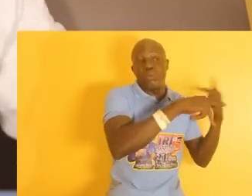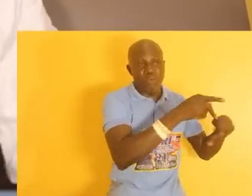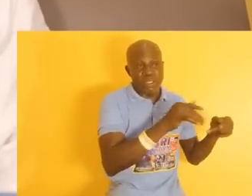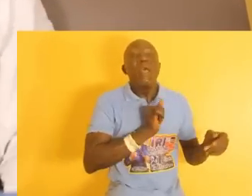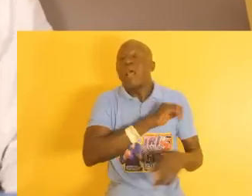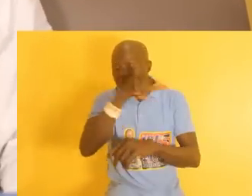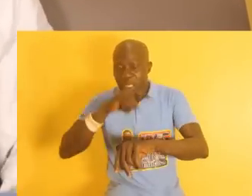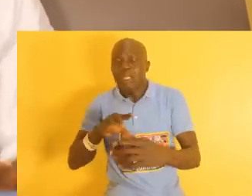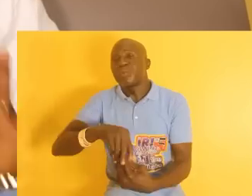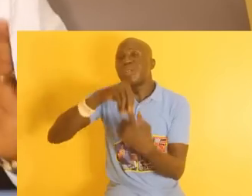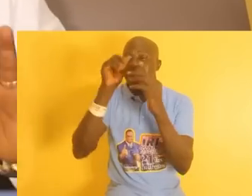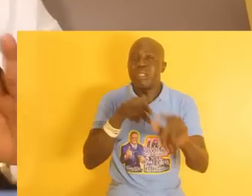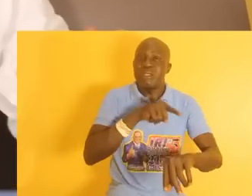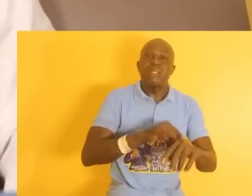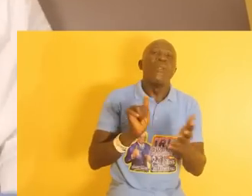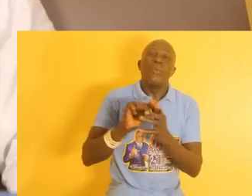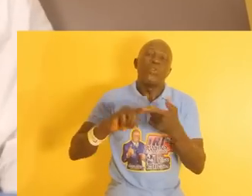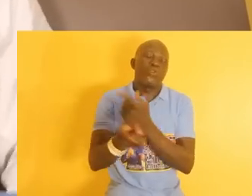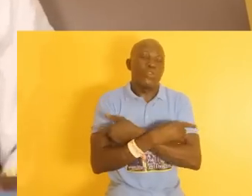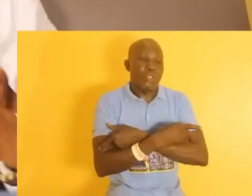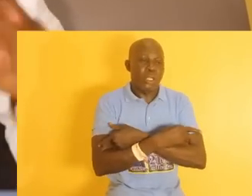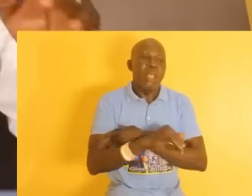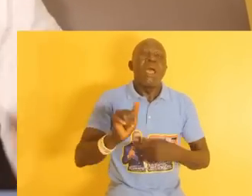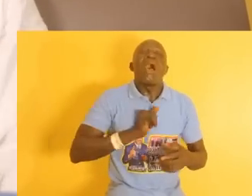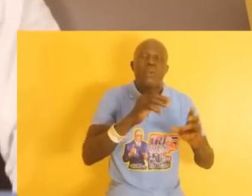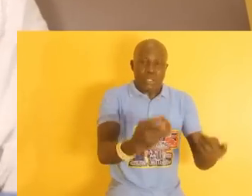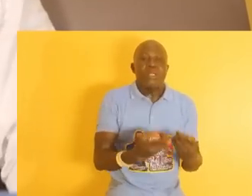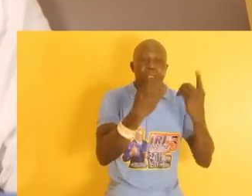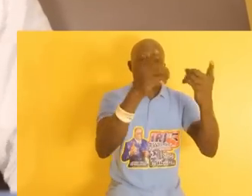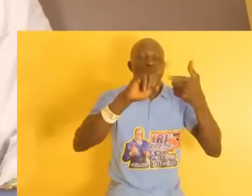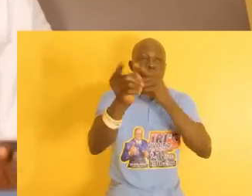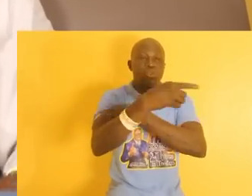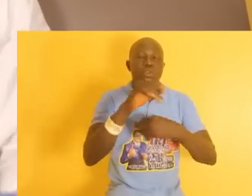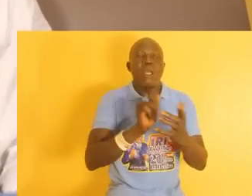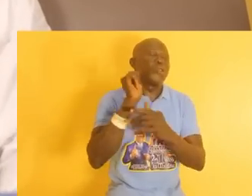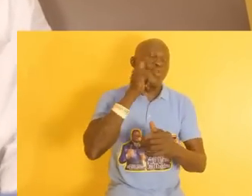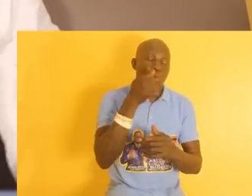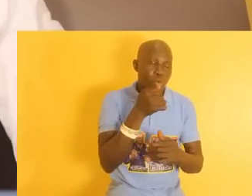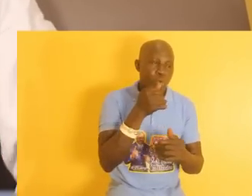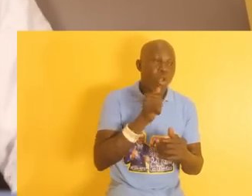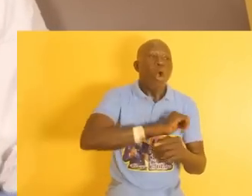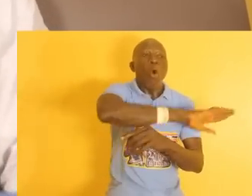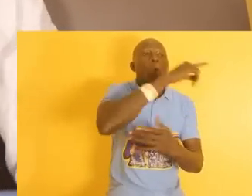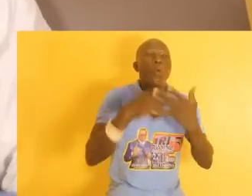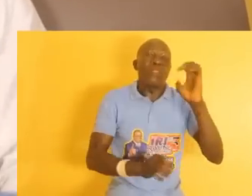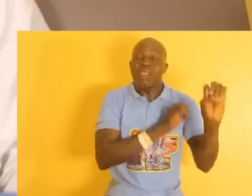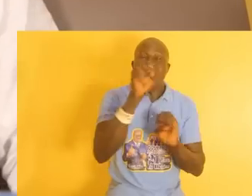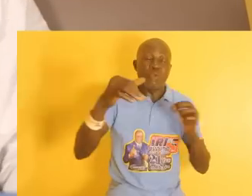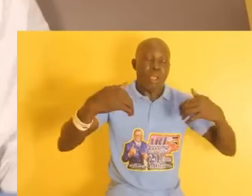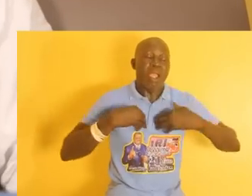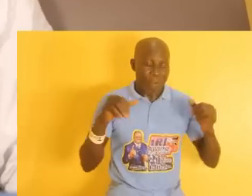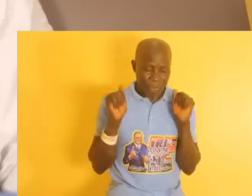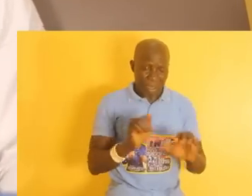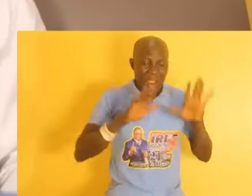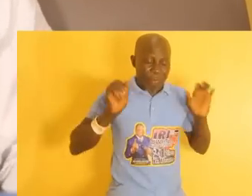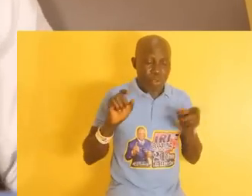Papa, put away. Especially this but time. Tell me. But today, I dedicate it for them. Ati Ola. For tomorrow. Whatever you can